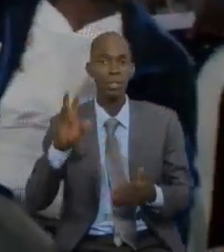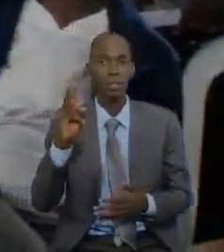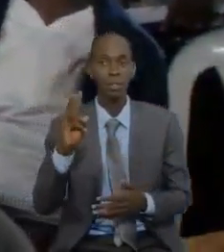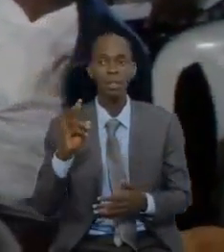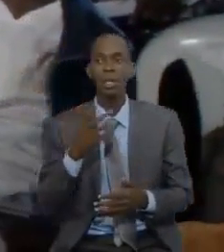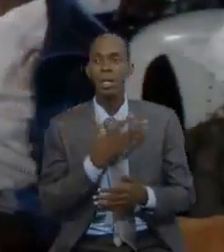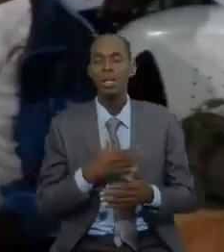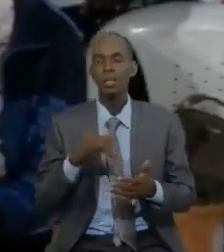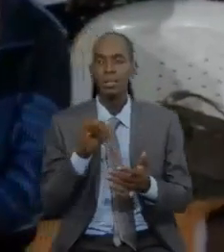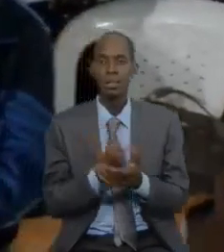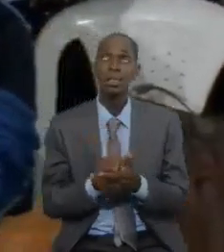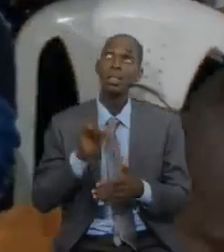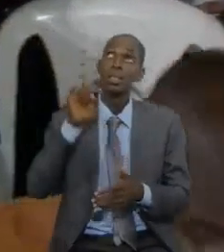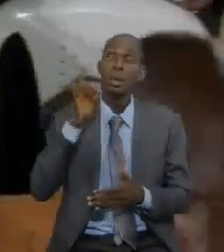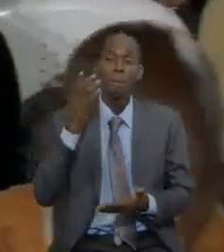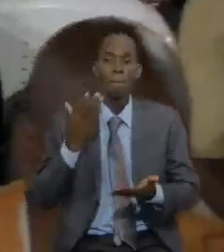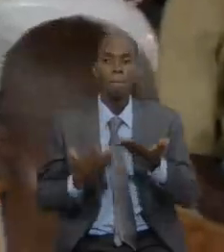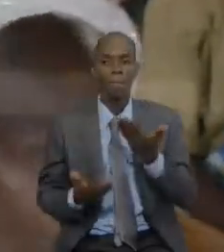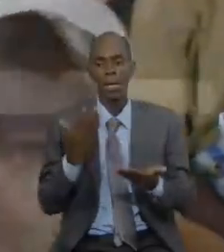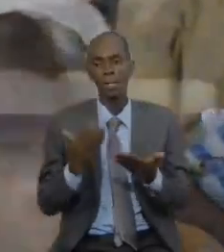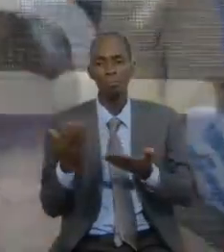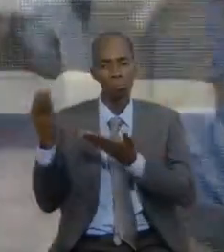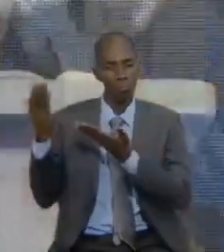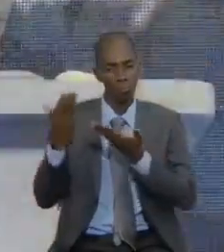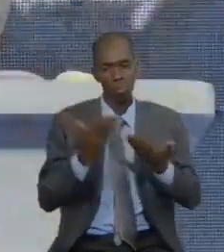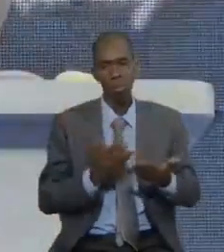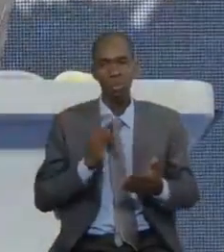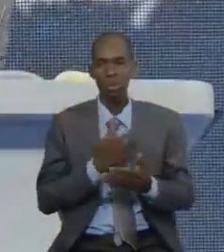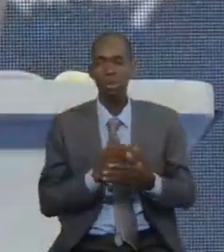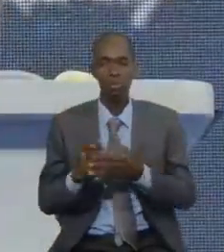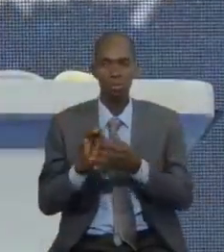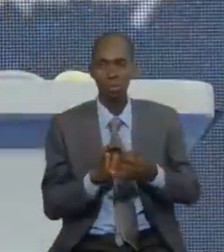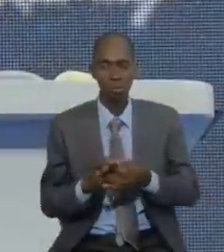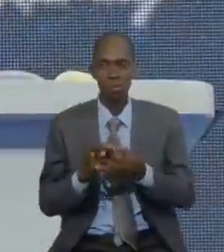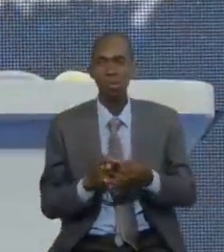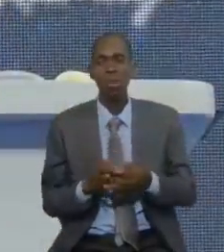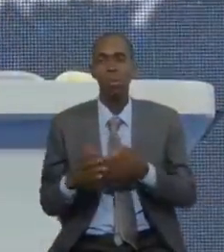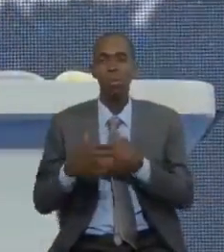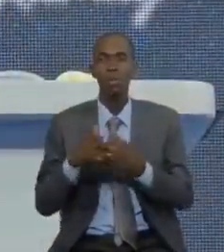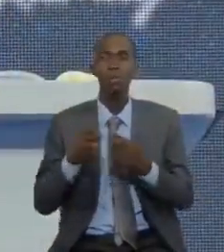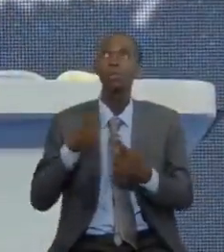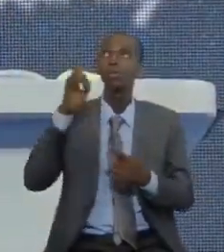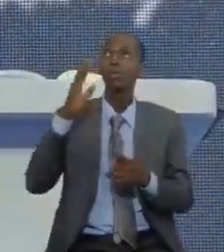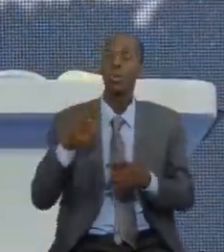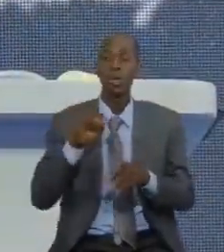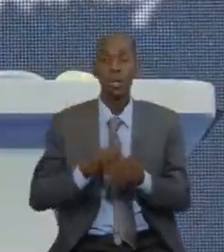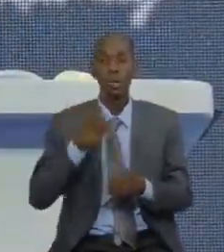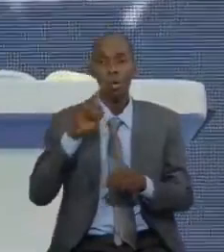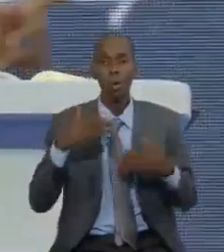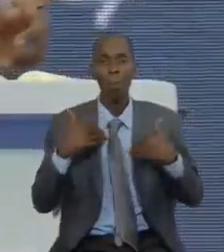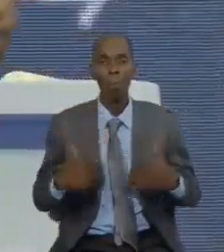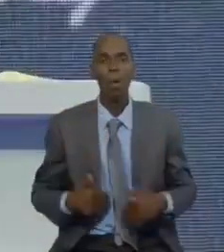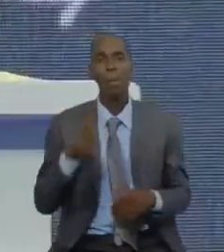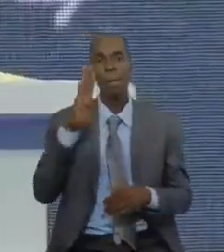that he might reconcile both unto God in one body by the